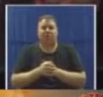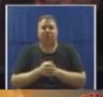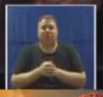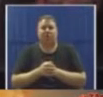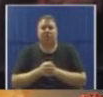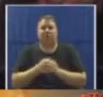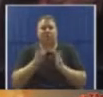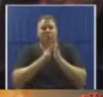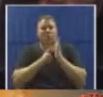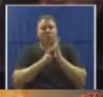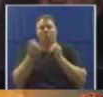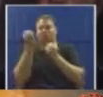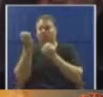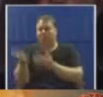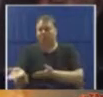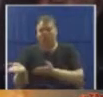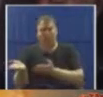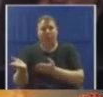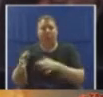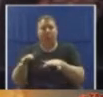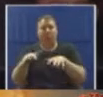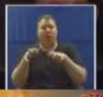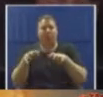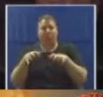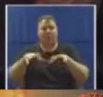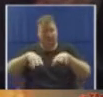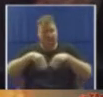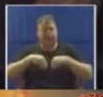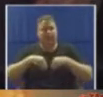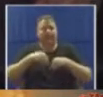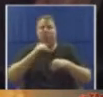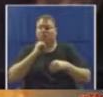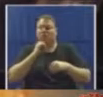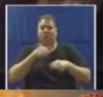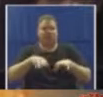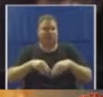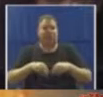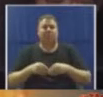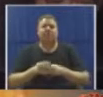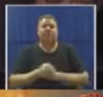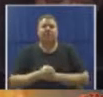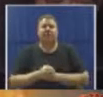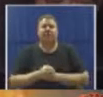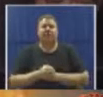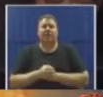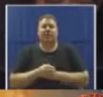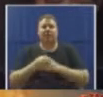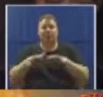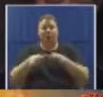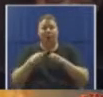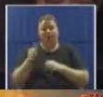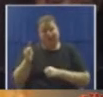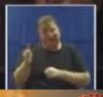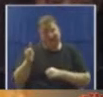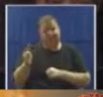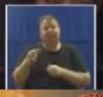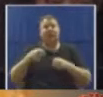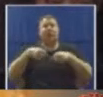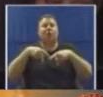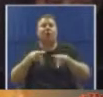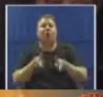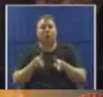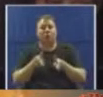that report to Parliament for consideration and approval. So Parliament will have an